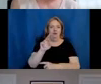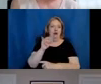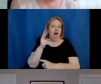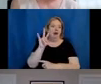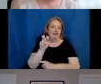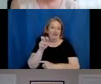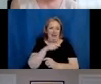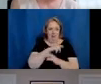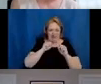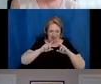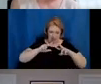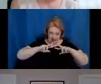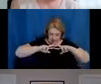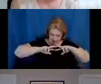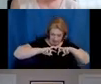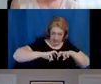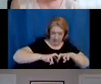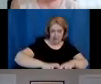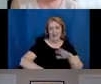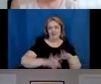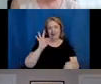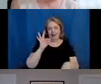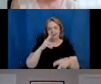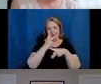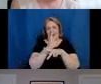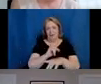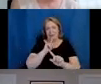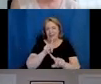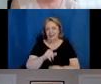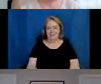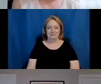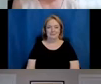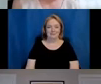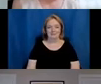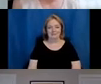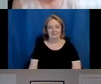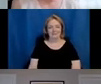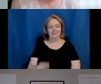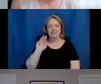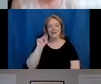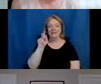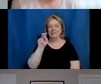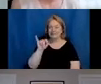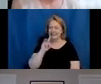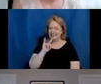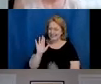the deep dive and do the research and figure out the answer. Yeah, that's incredible. I guess to follow up to that,